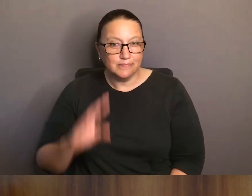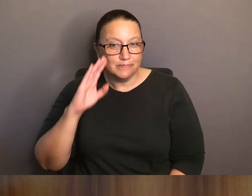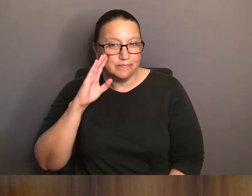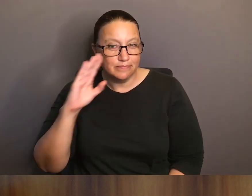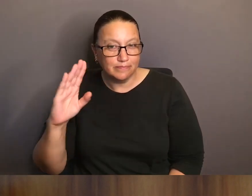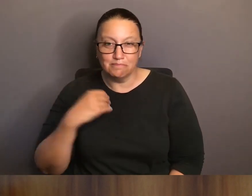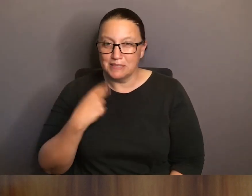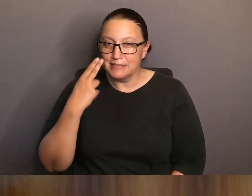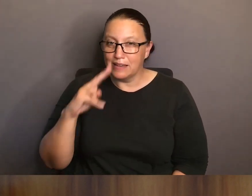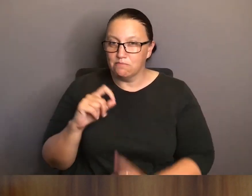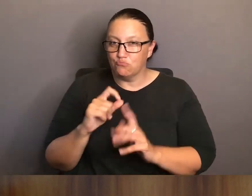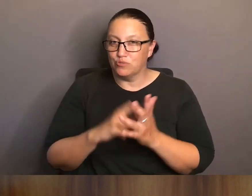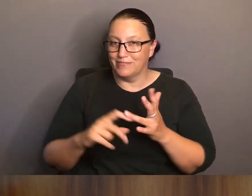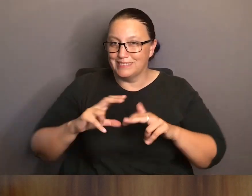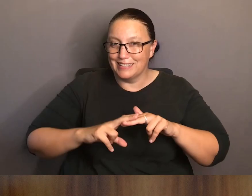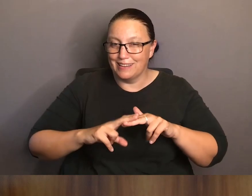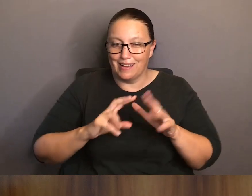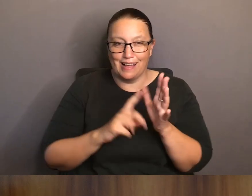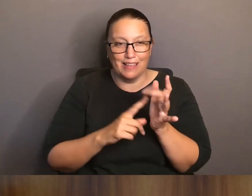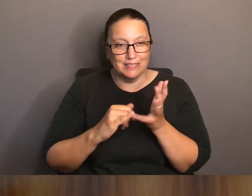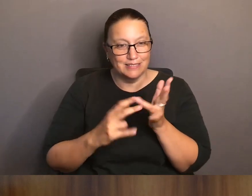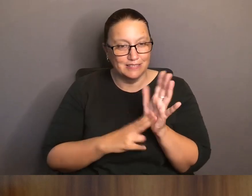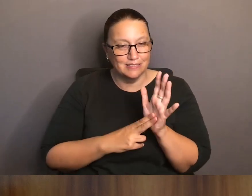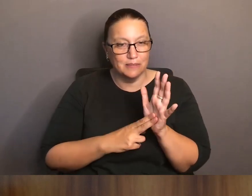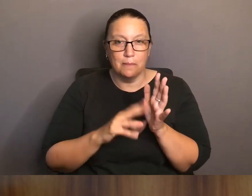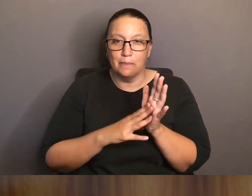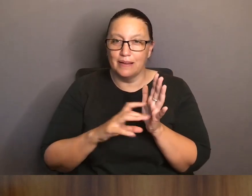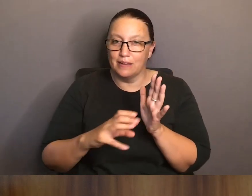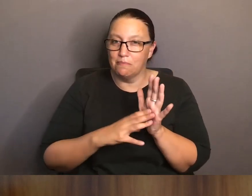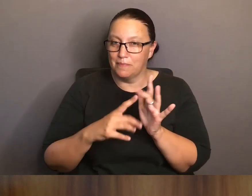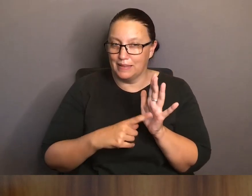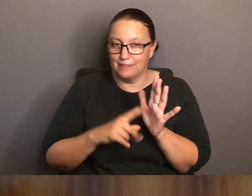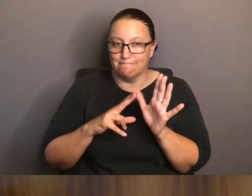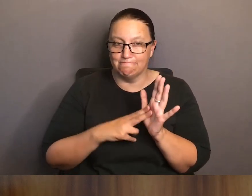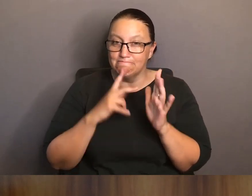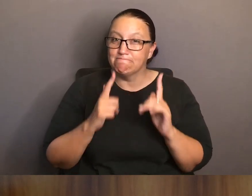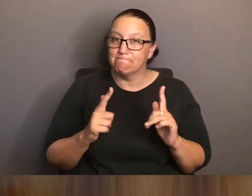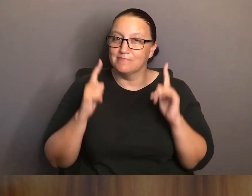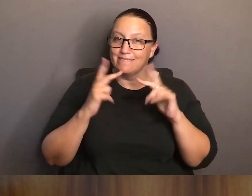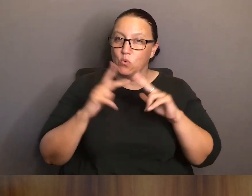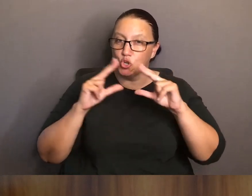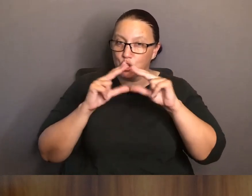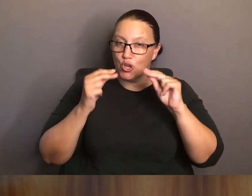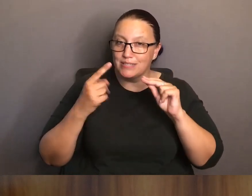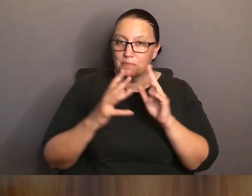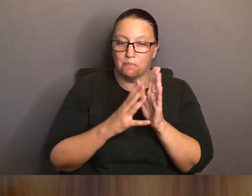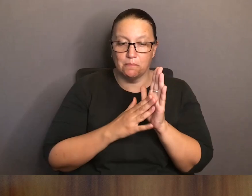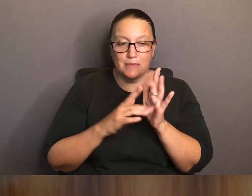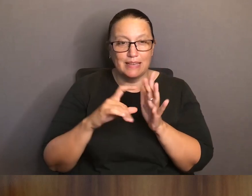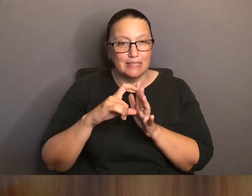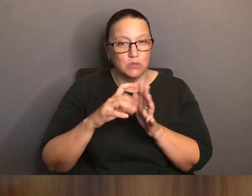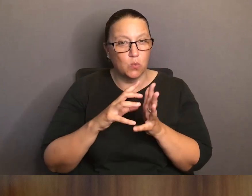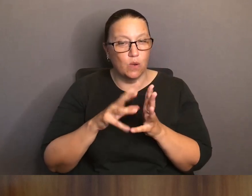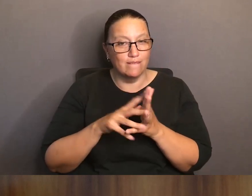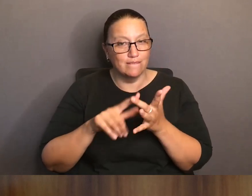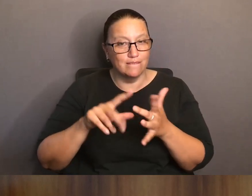Hello, my name is Professor Alison McMillan and I'm the Chief Nursing and Midwifery Officer at the Commonwealth Department of Health